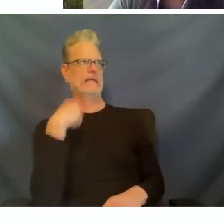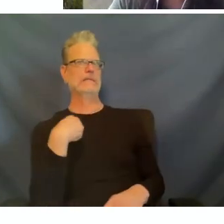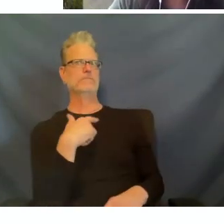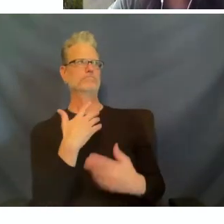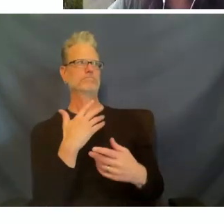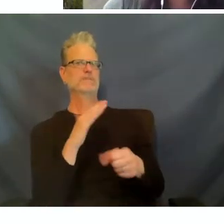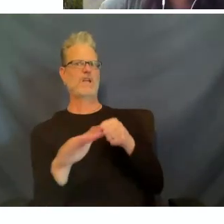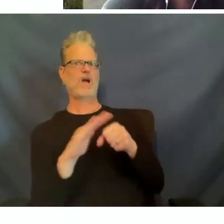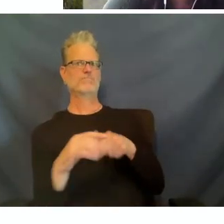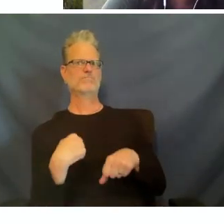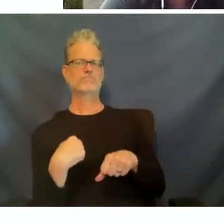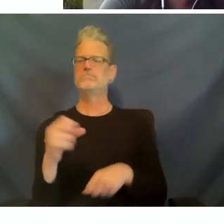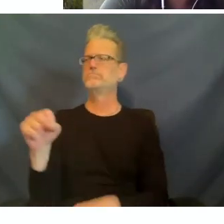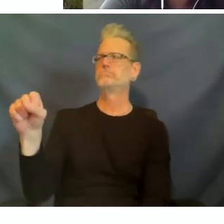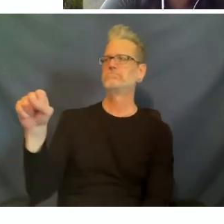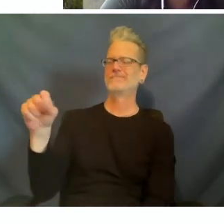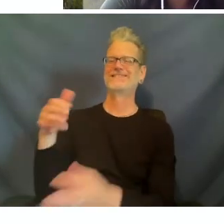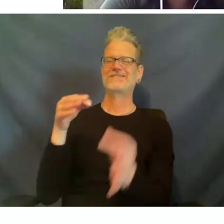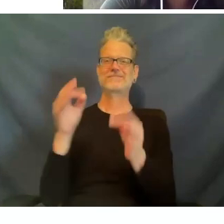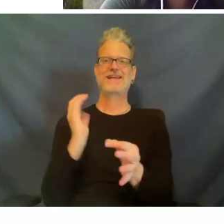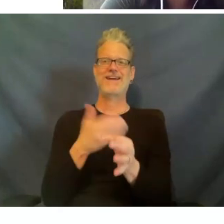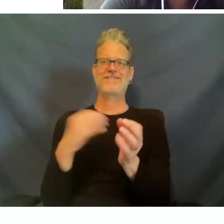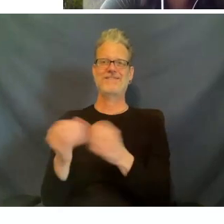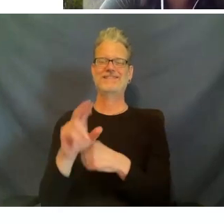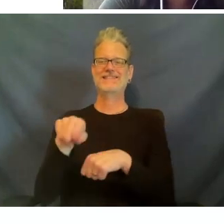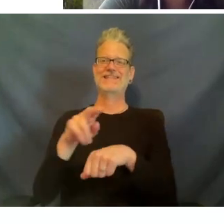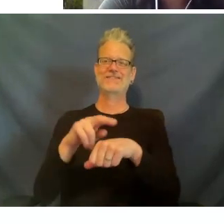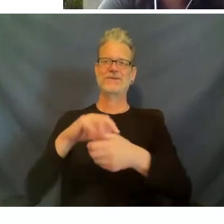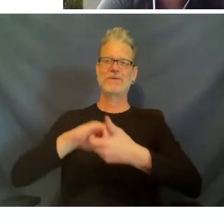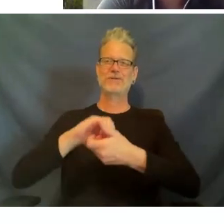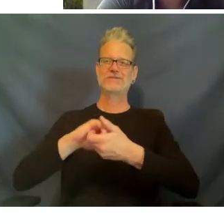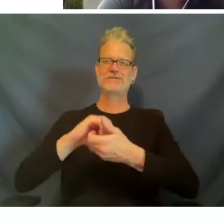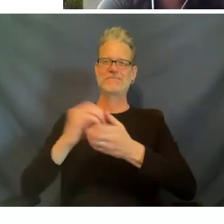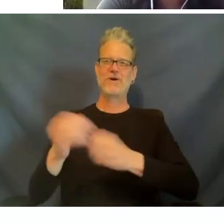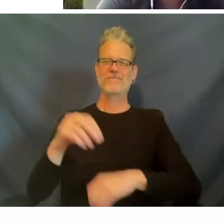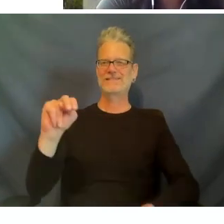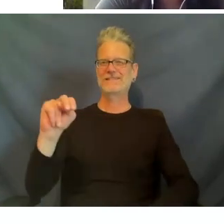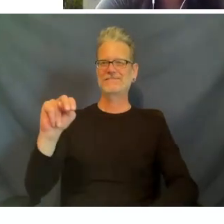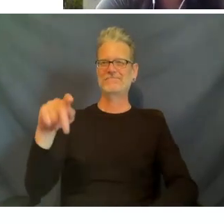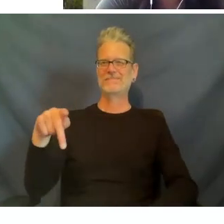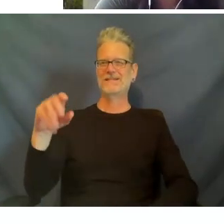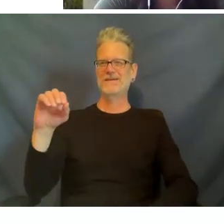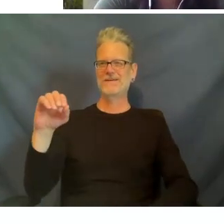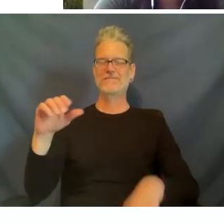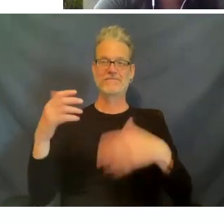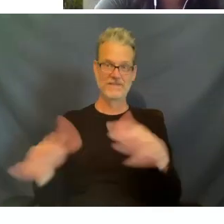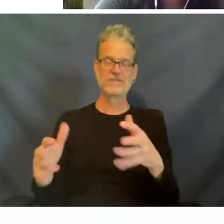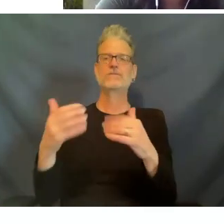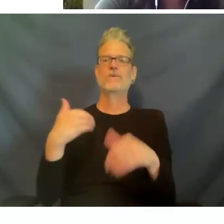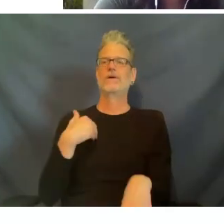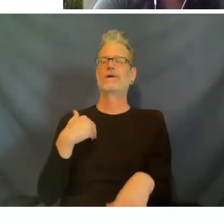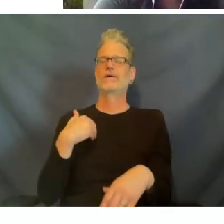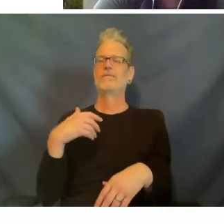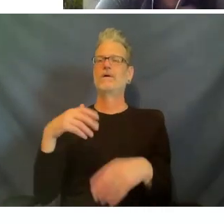explain a bit about our office, the National Partnership Office, and then after this, we'll dig into partnership opportunities